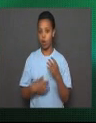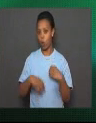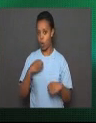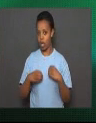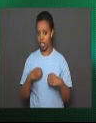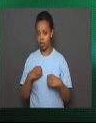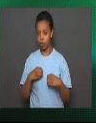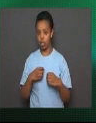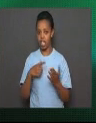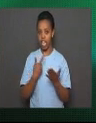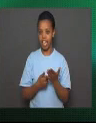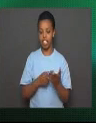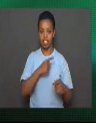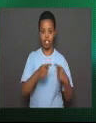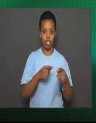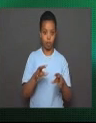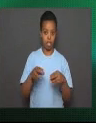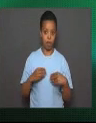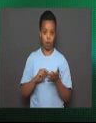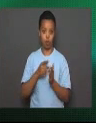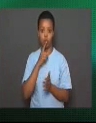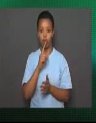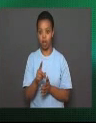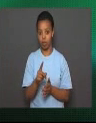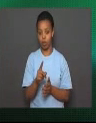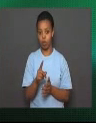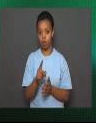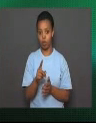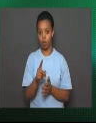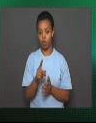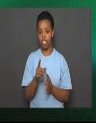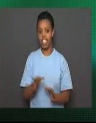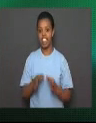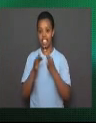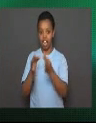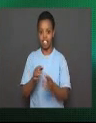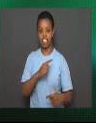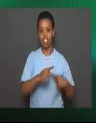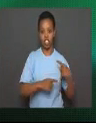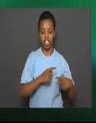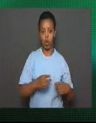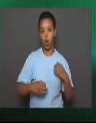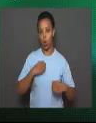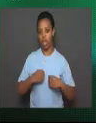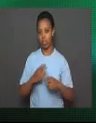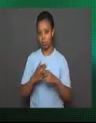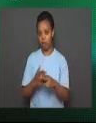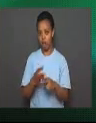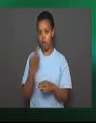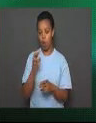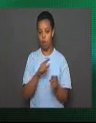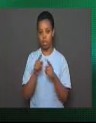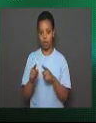that receives the gene becomes a transgenic organism, or